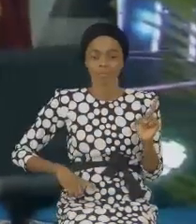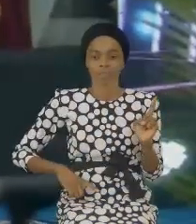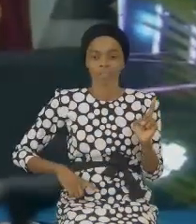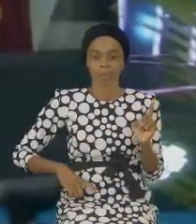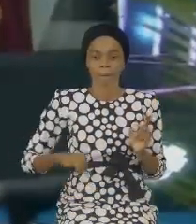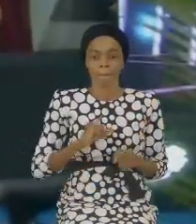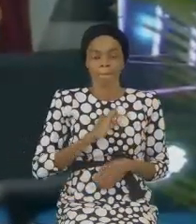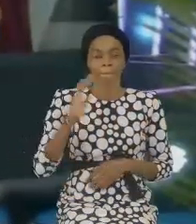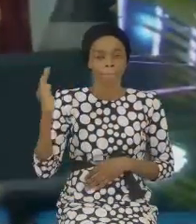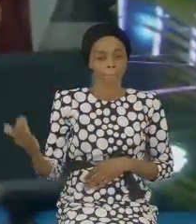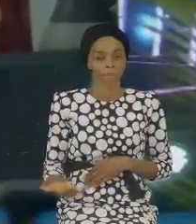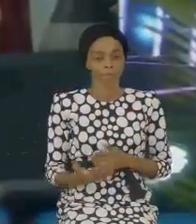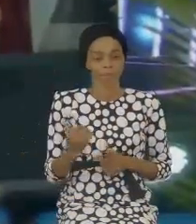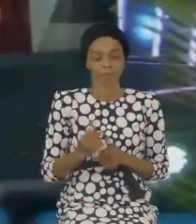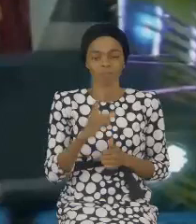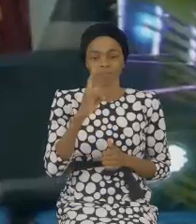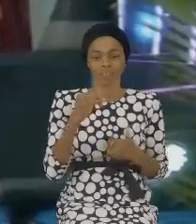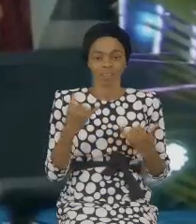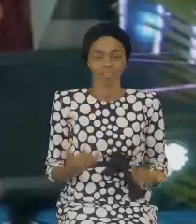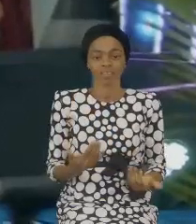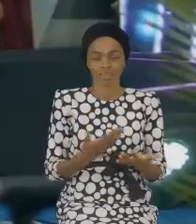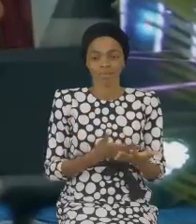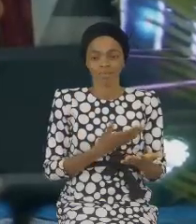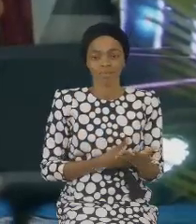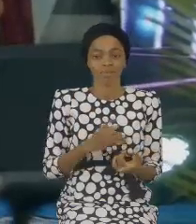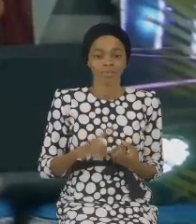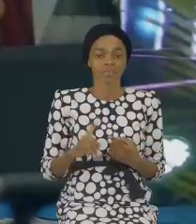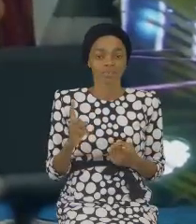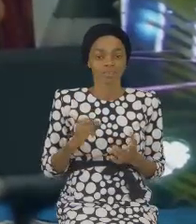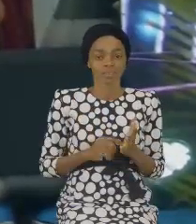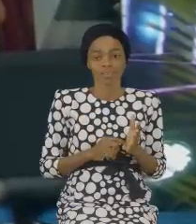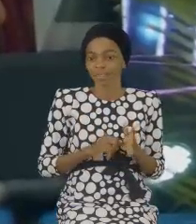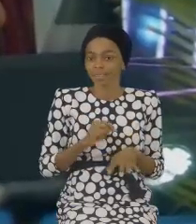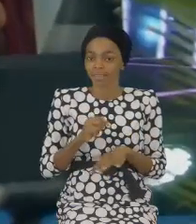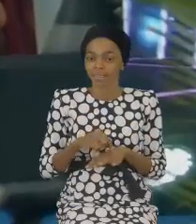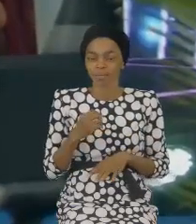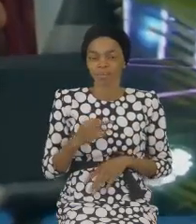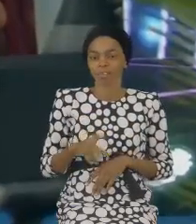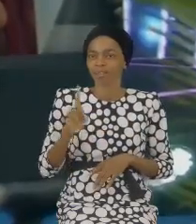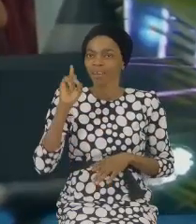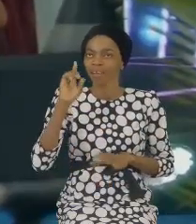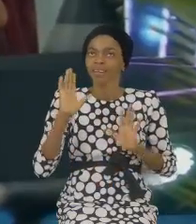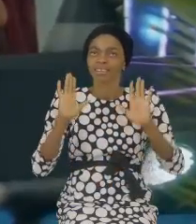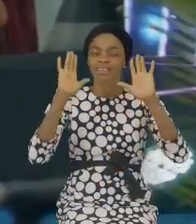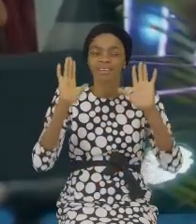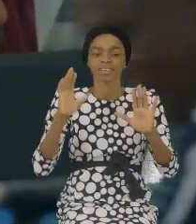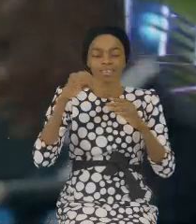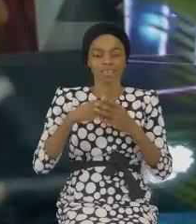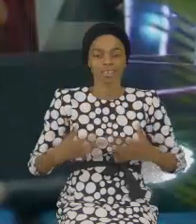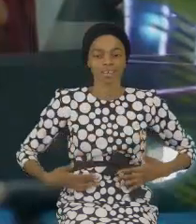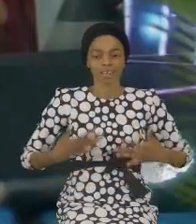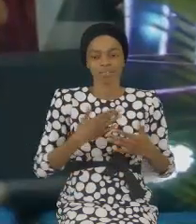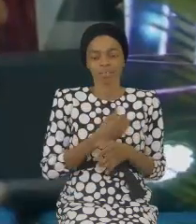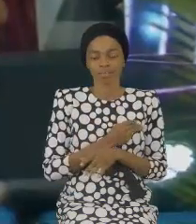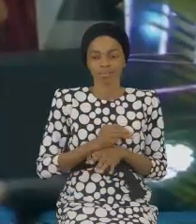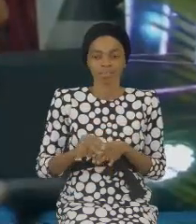I welcome everyone this morning to a session of excellence in life and